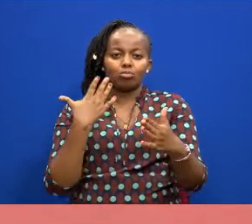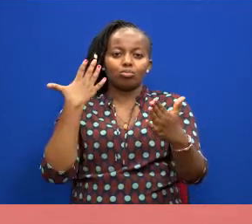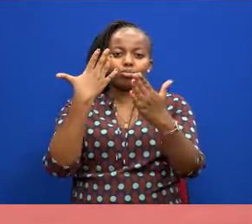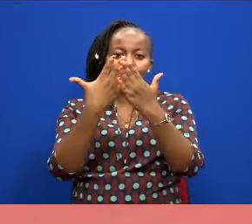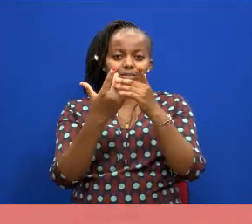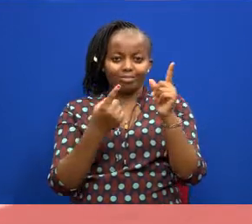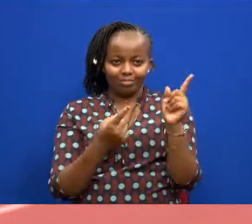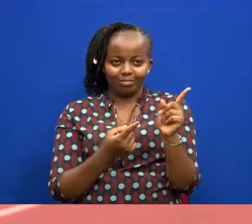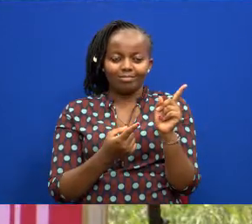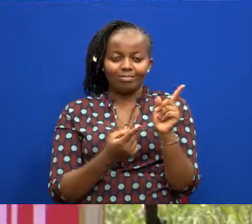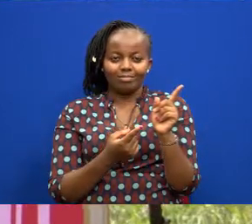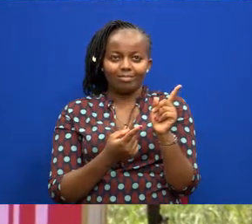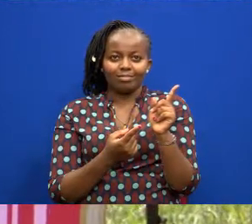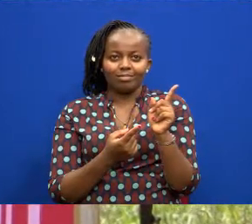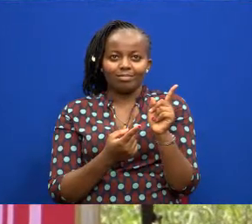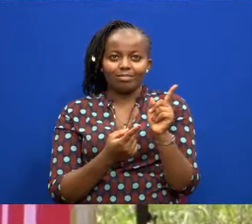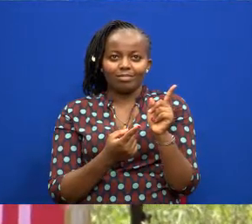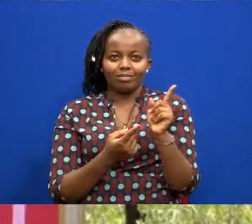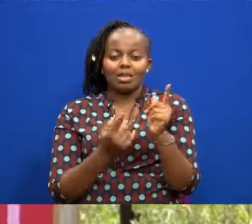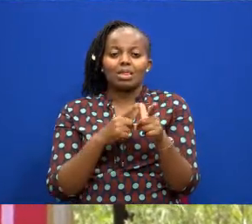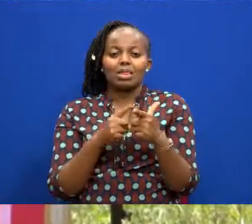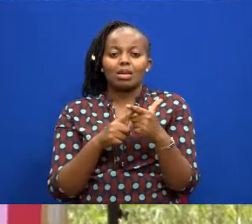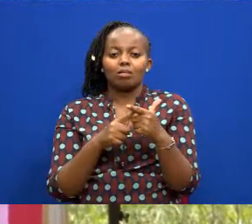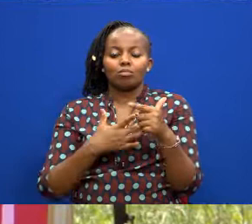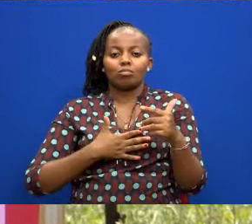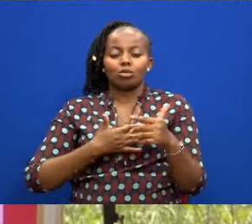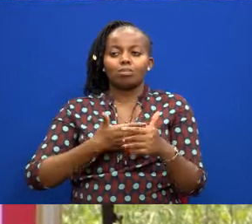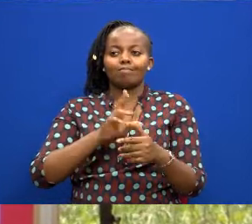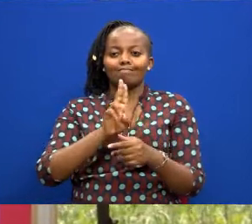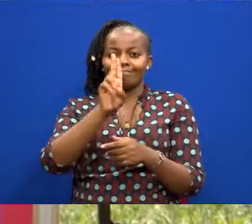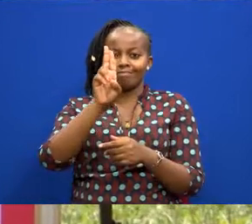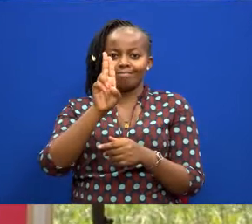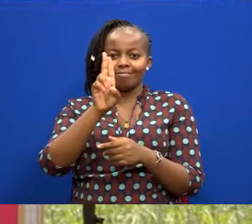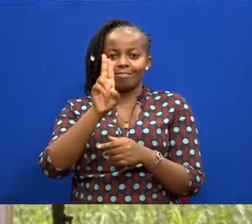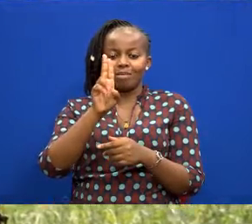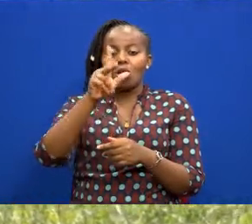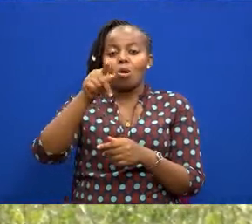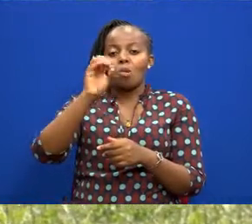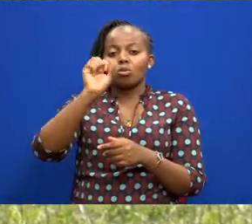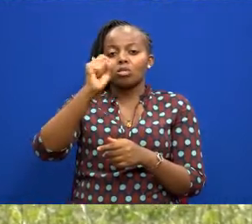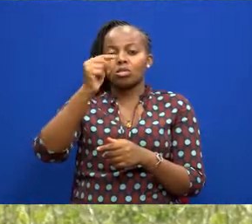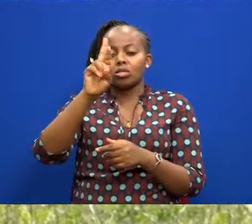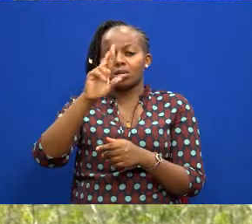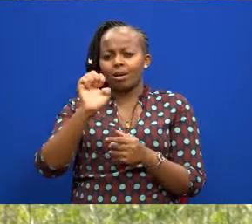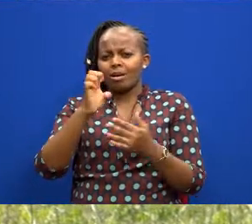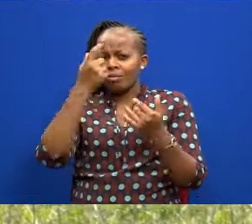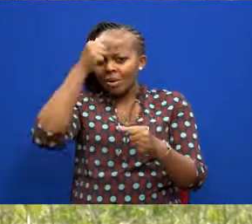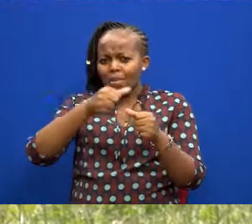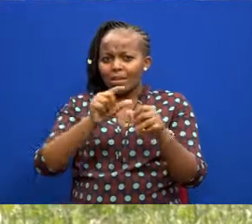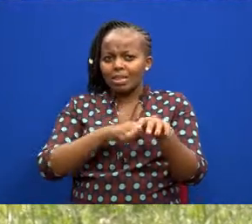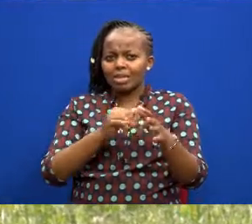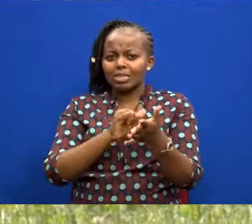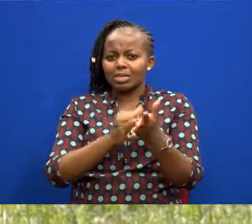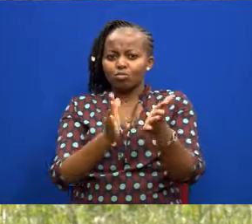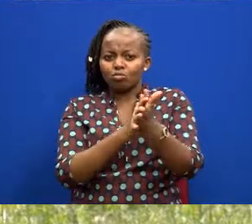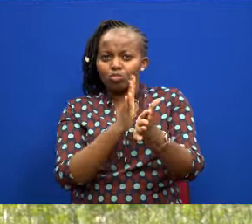this point, you're now in an upright posture. Remember, the acceleration phase,